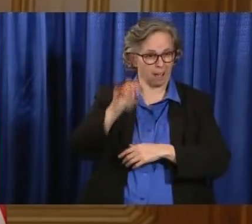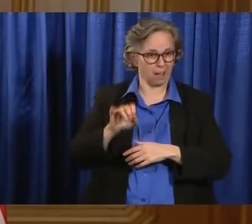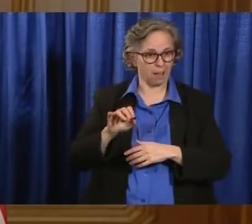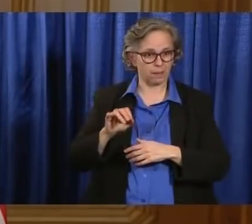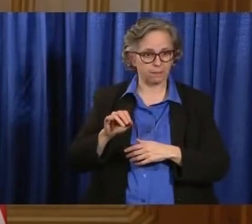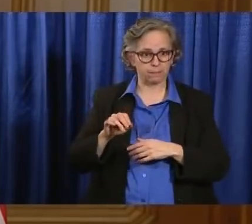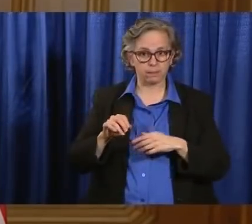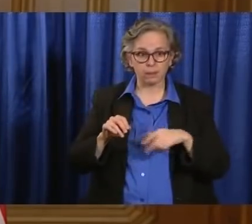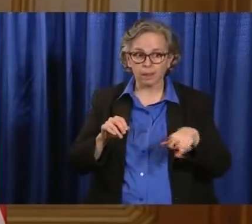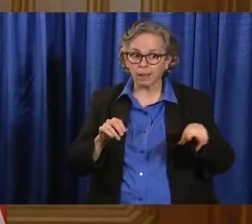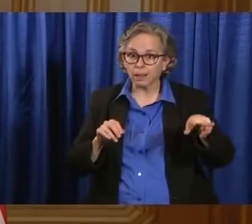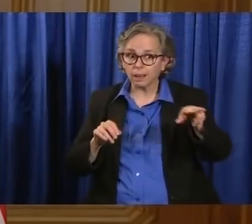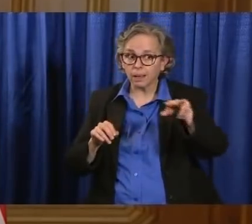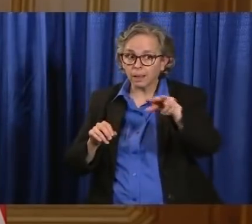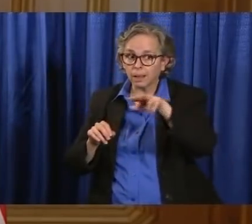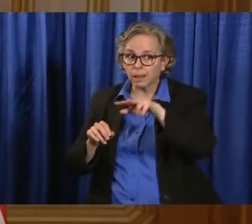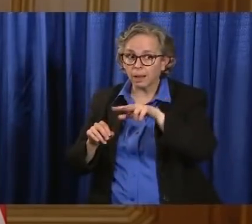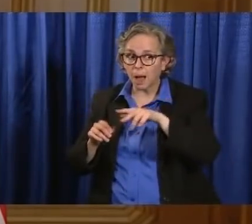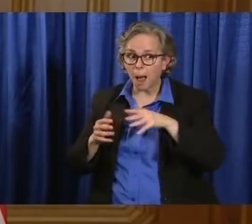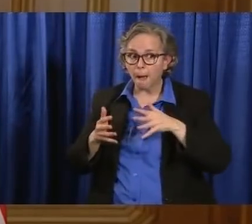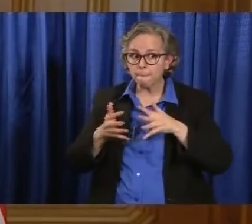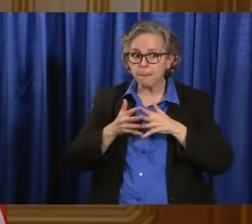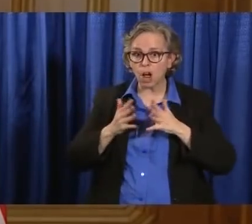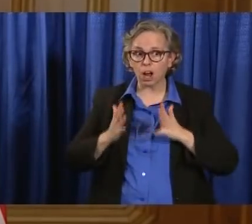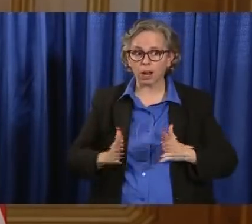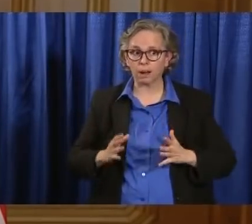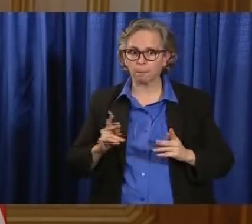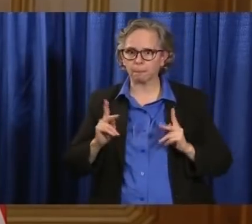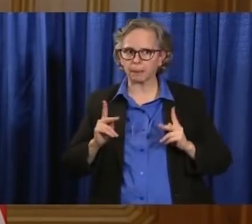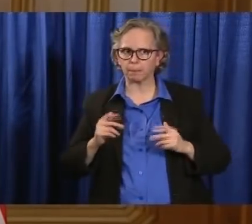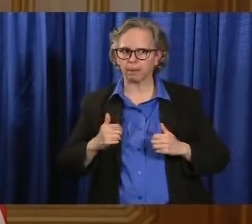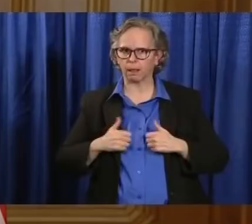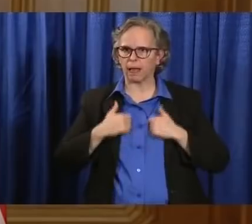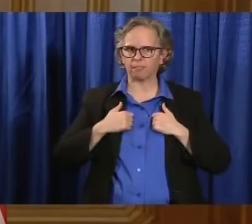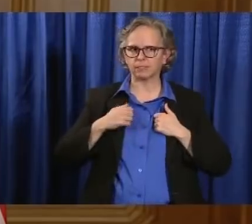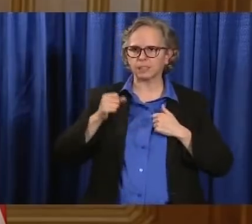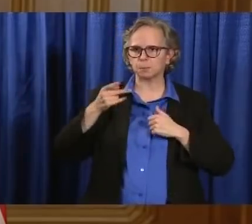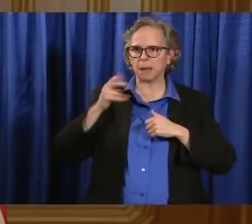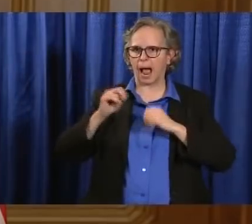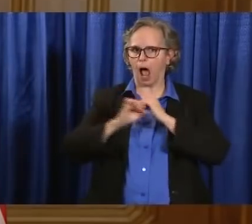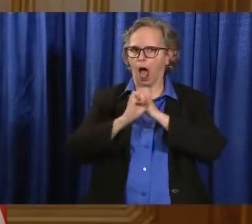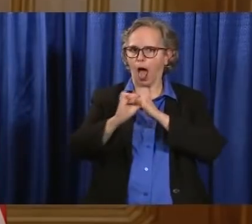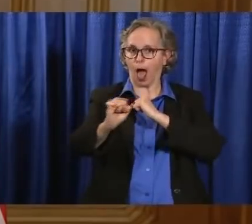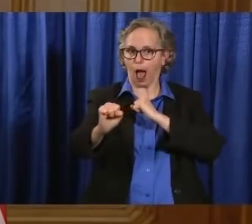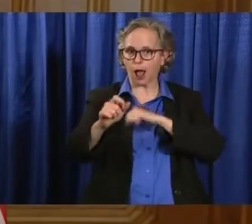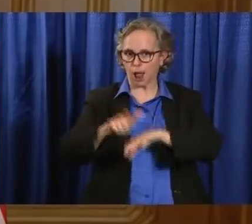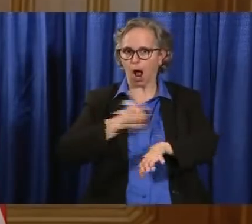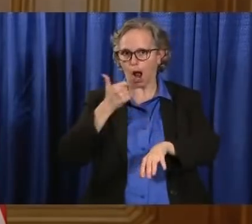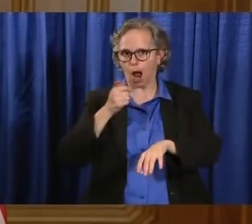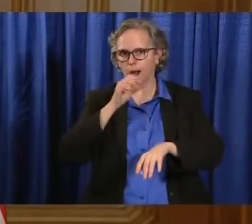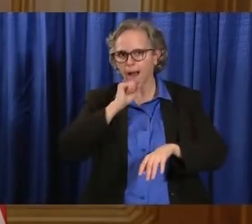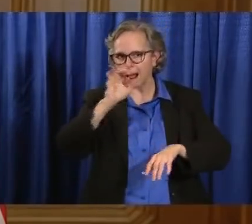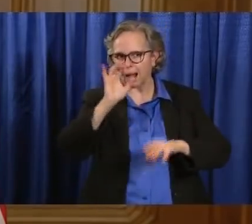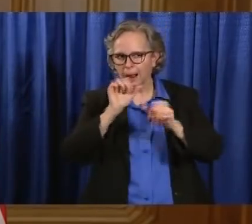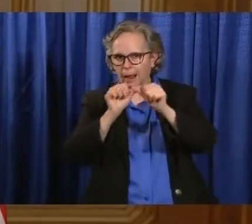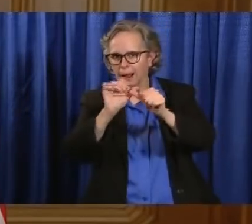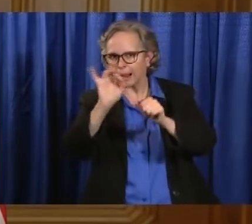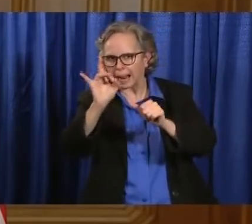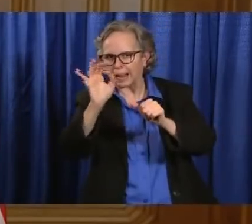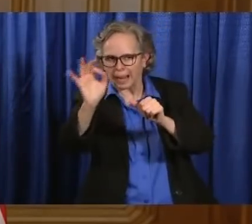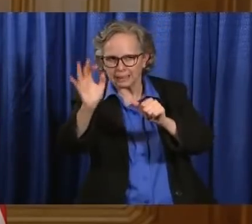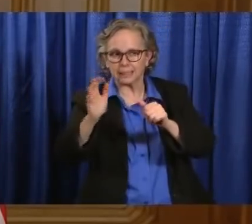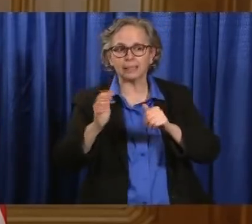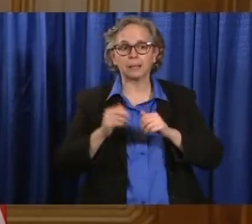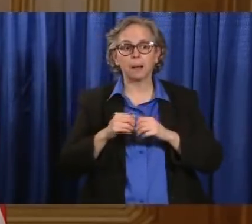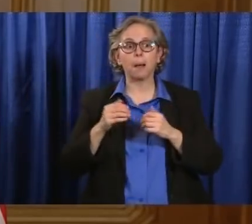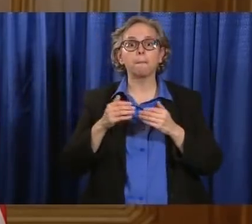longevity of Americans in the last 50 years or 100 years, most of it's come from public health issues more than